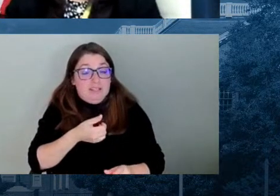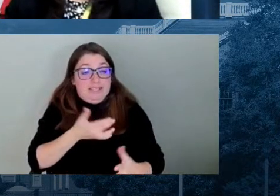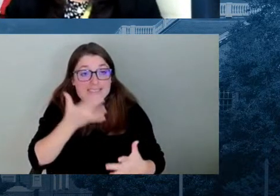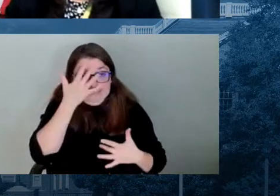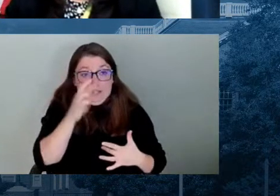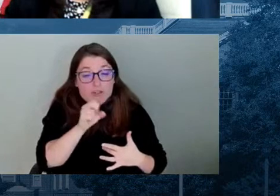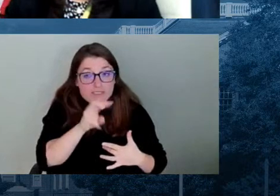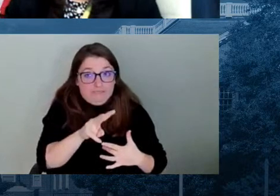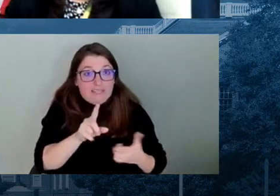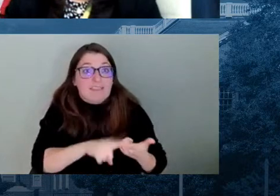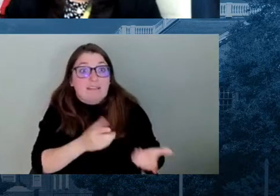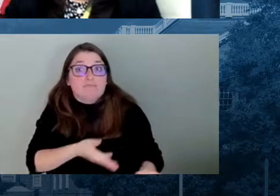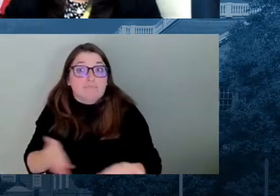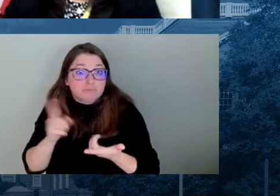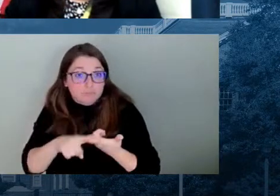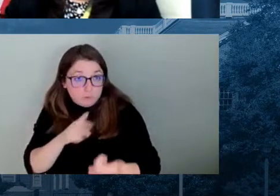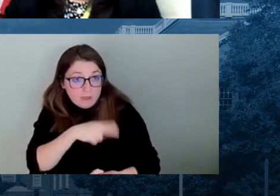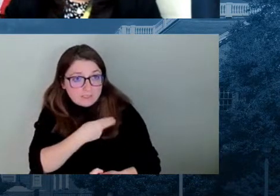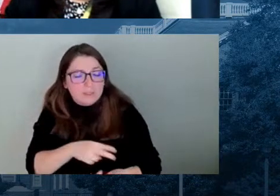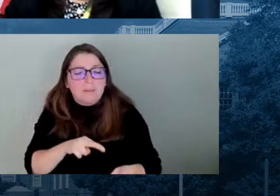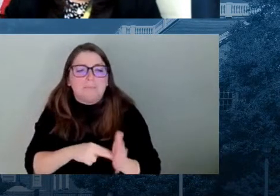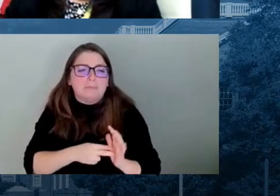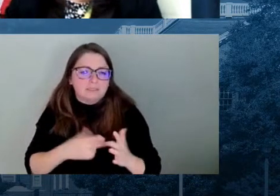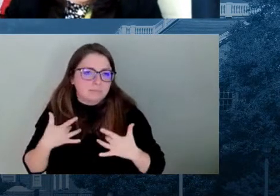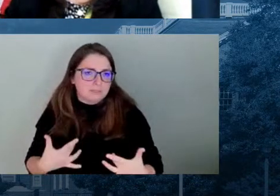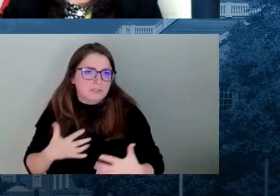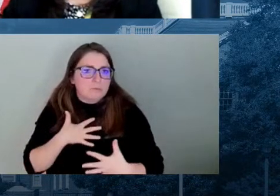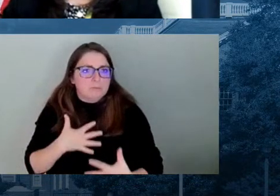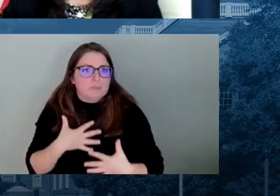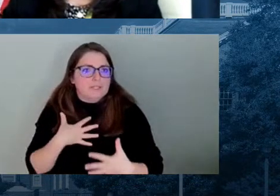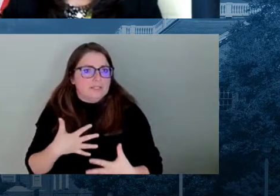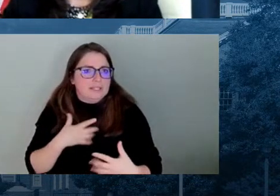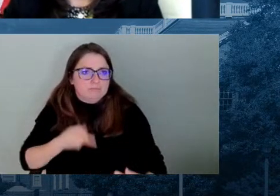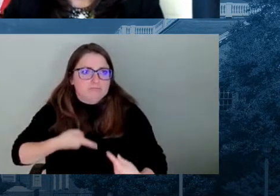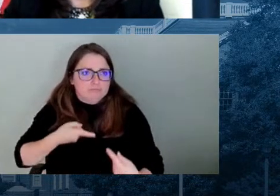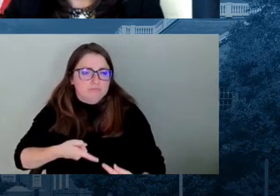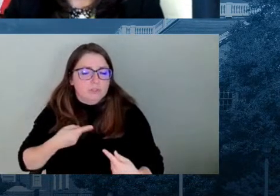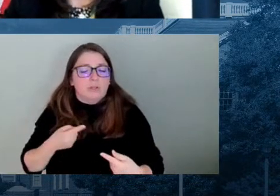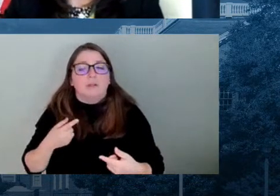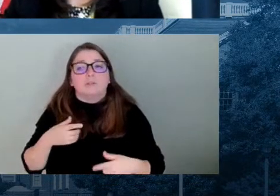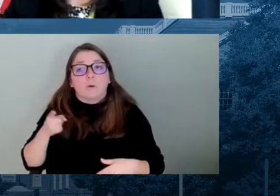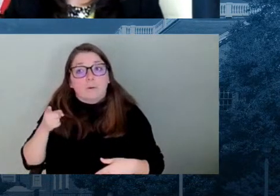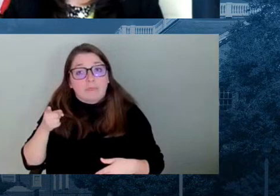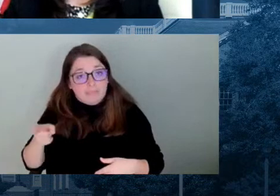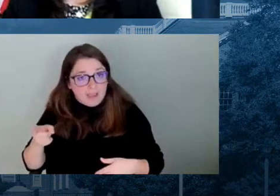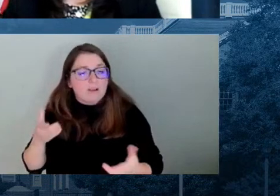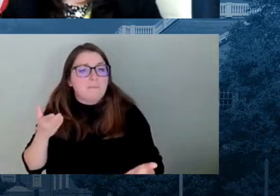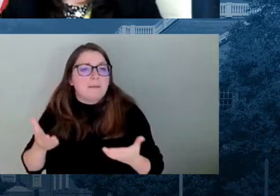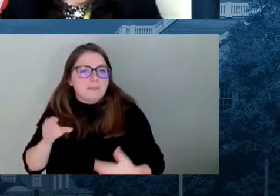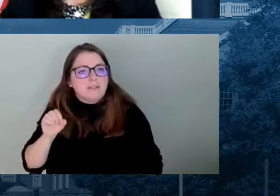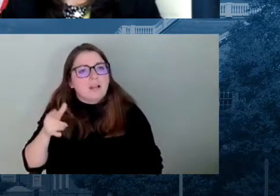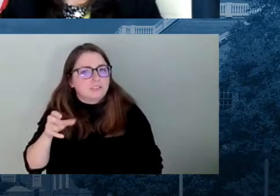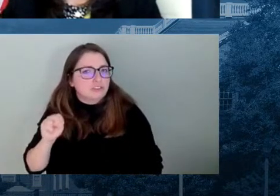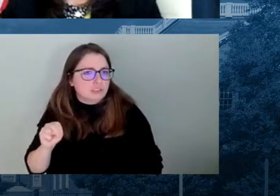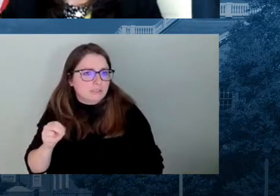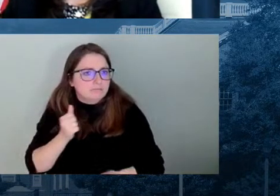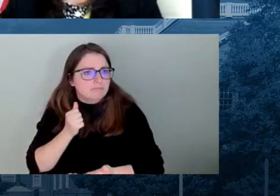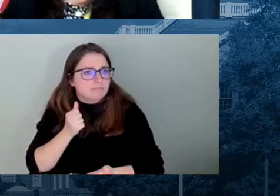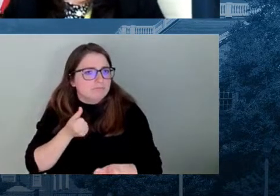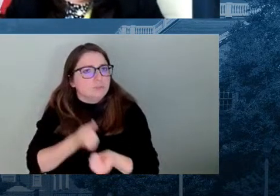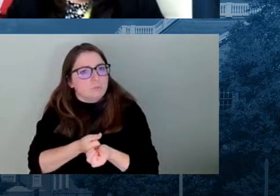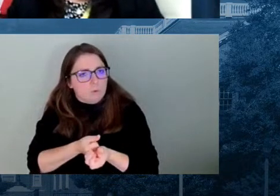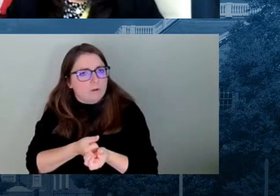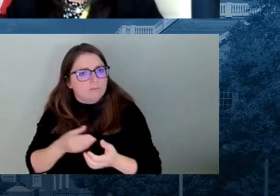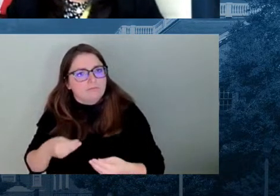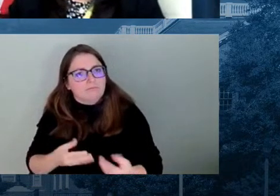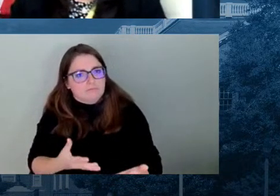having breathing symptoms or trouble with breathing. And so oftentimes they may receive oxygen support to help with those